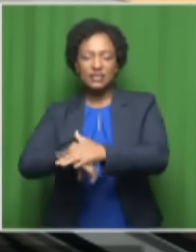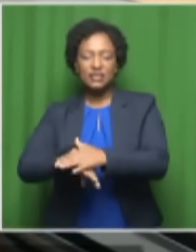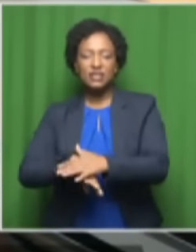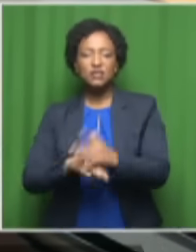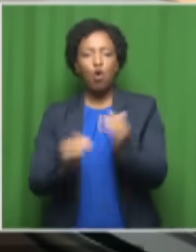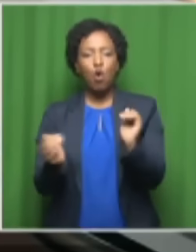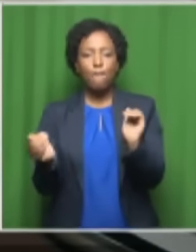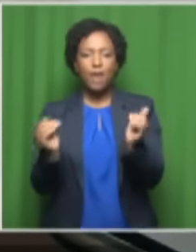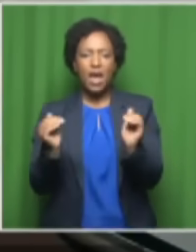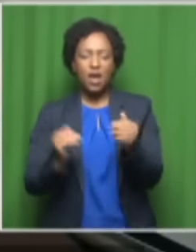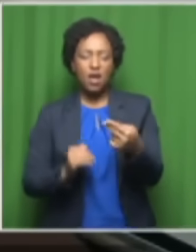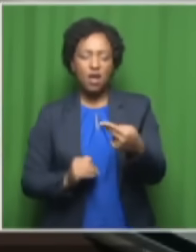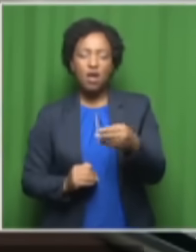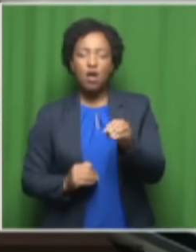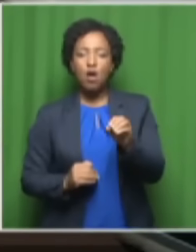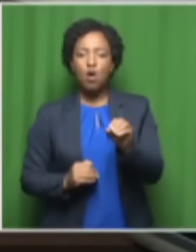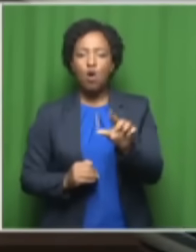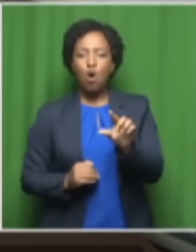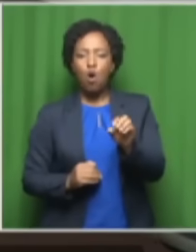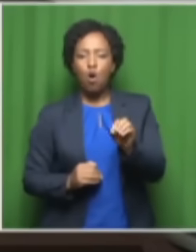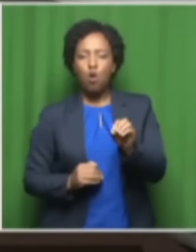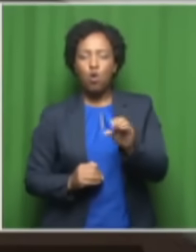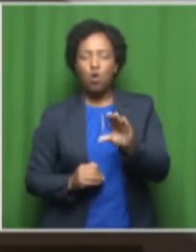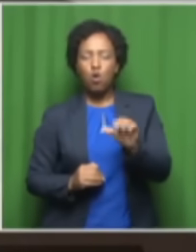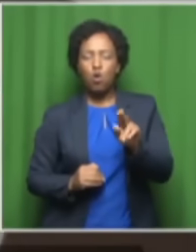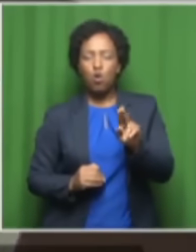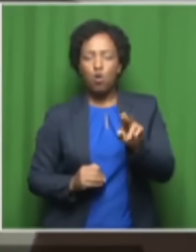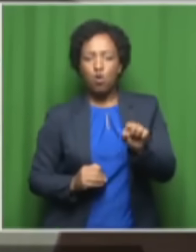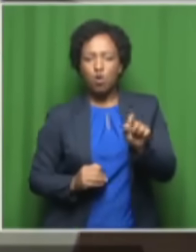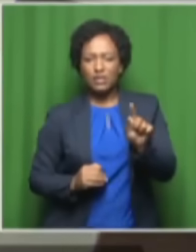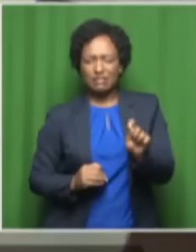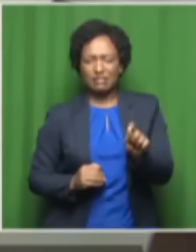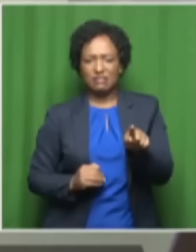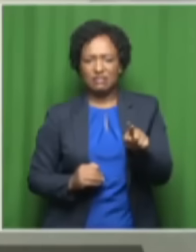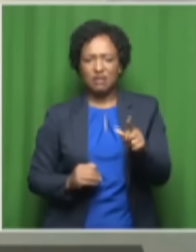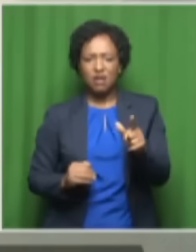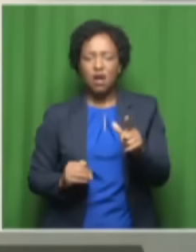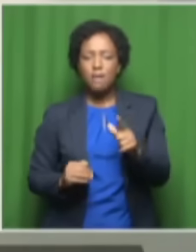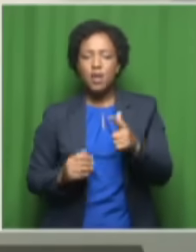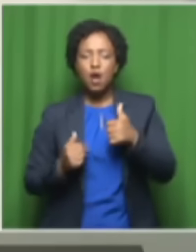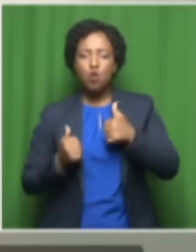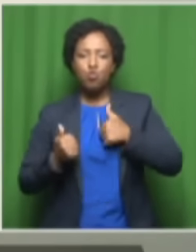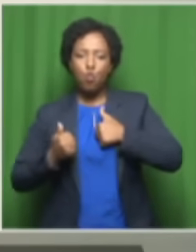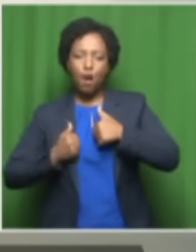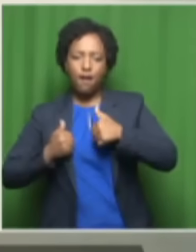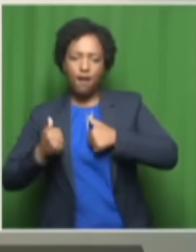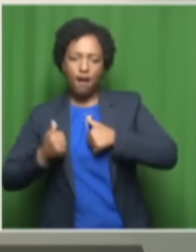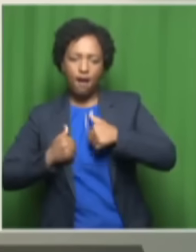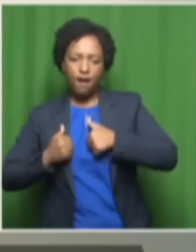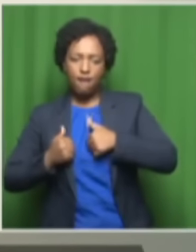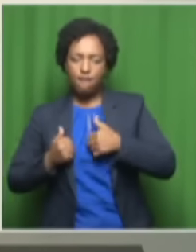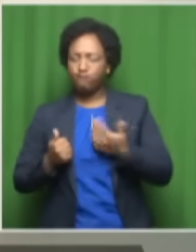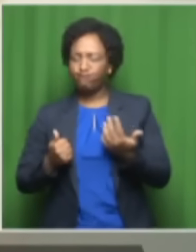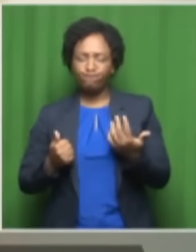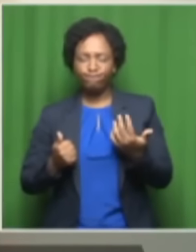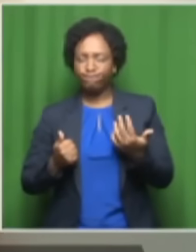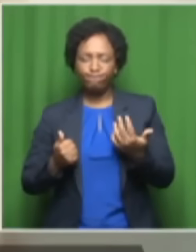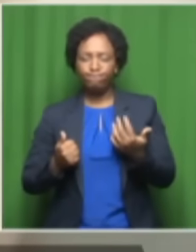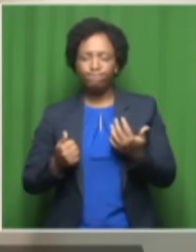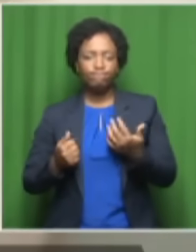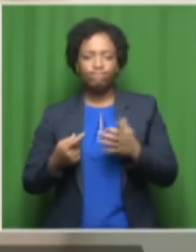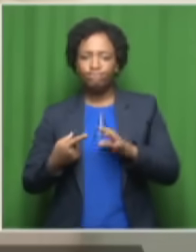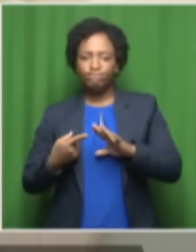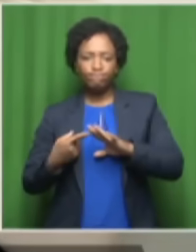Holocaust. It was not about anything subsequent. It wasn't about Rwanda. It certainly wasn't about